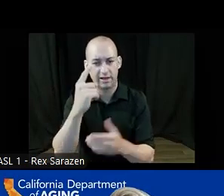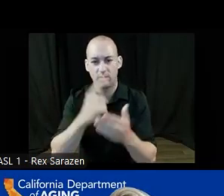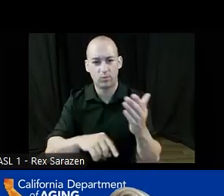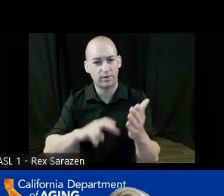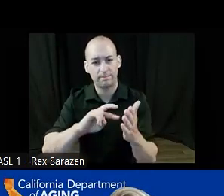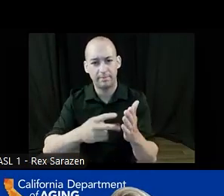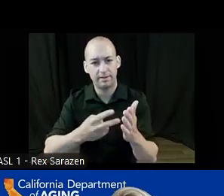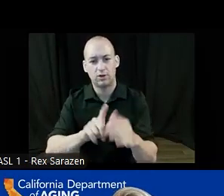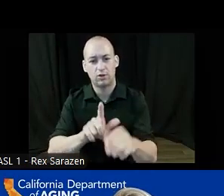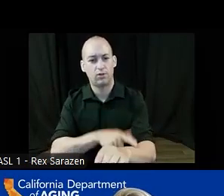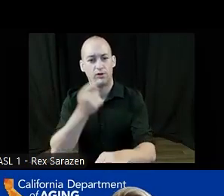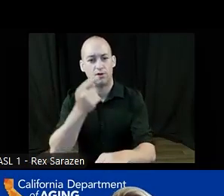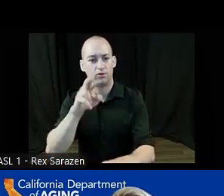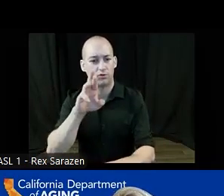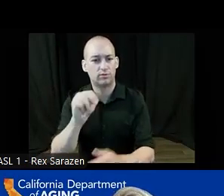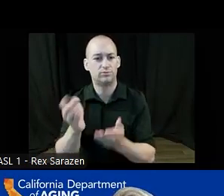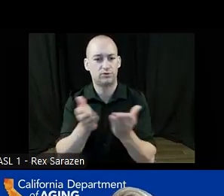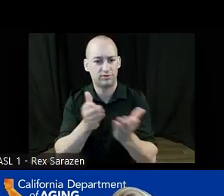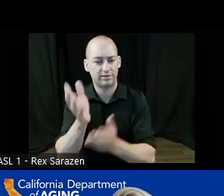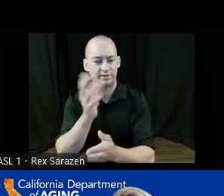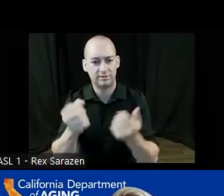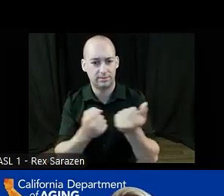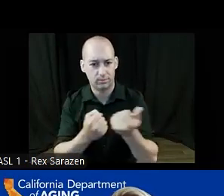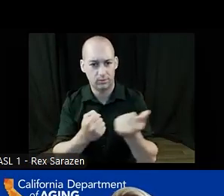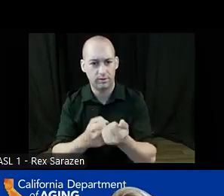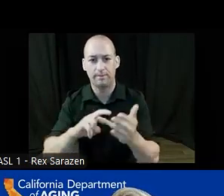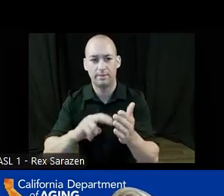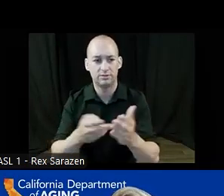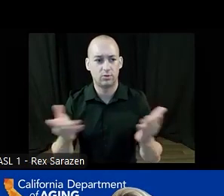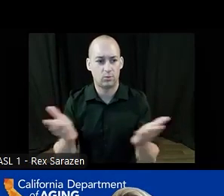long-term services and supports. So long-term services and supports